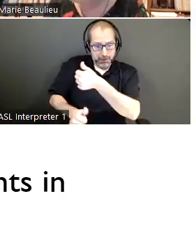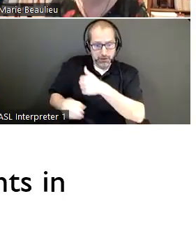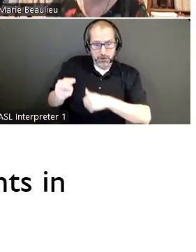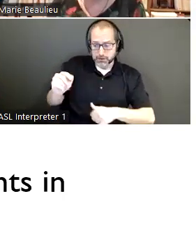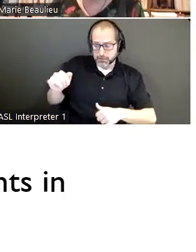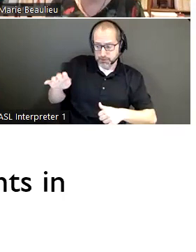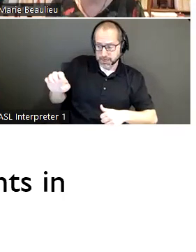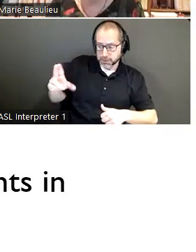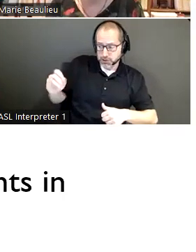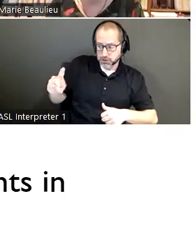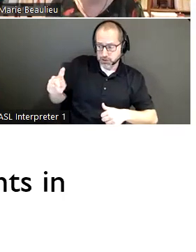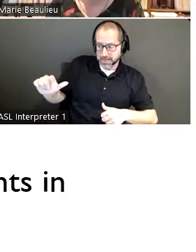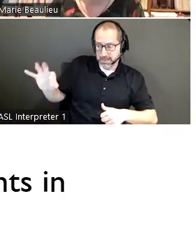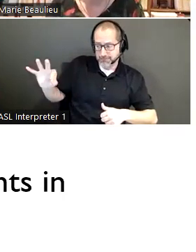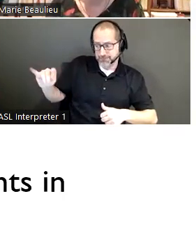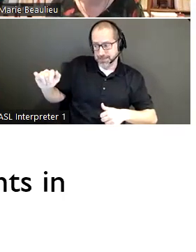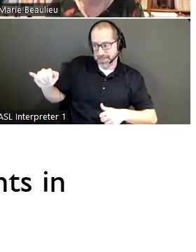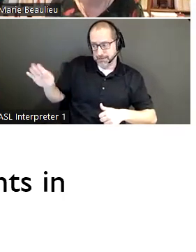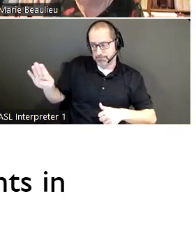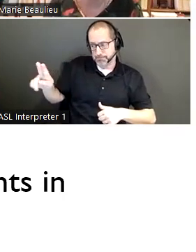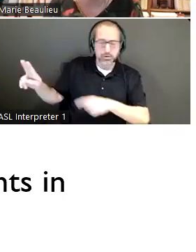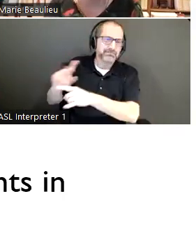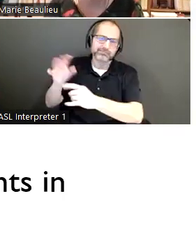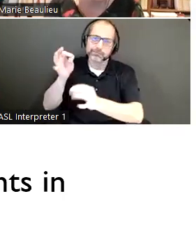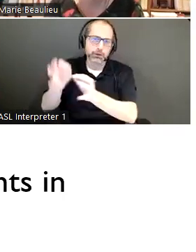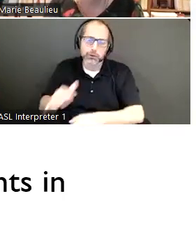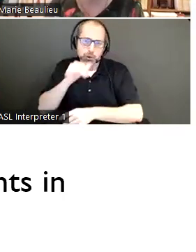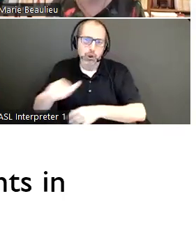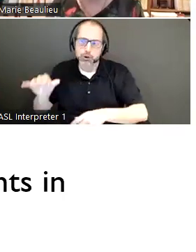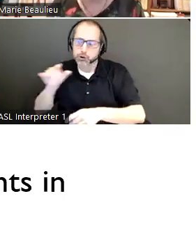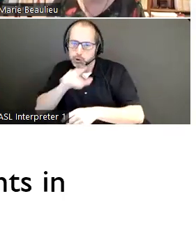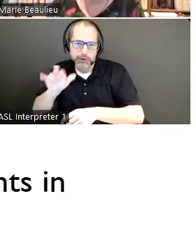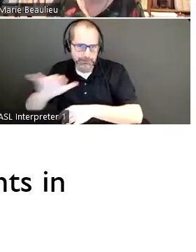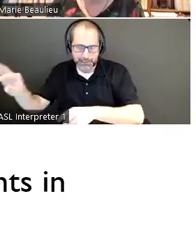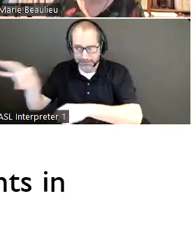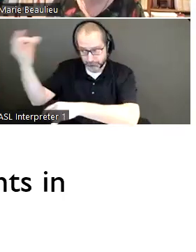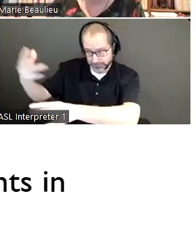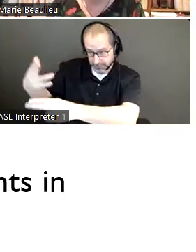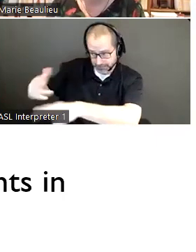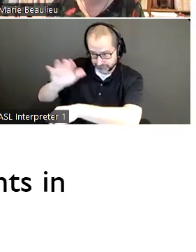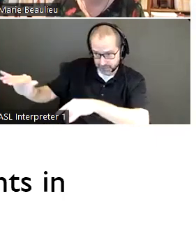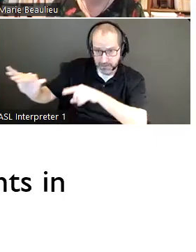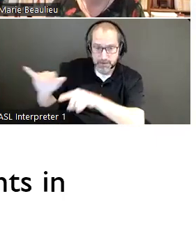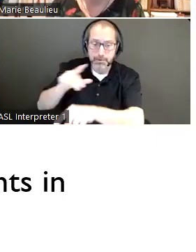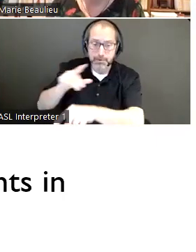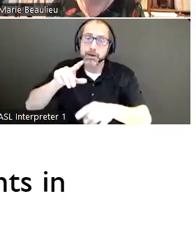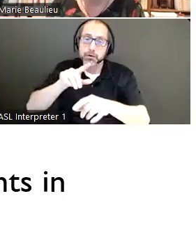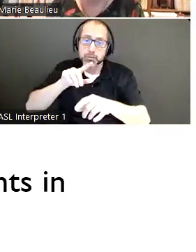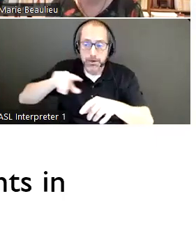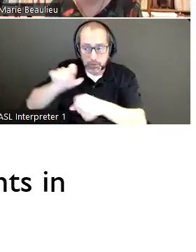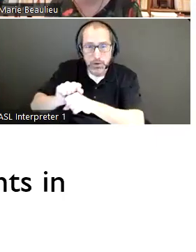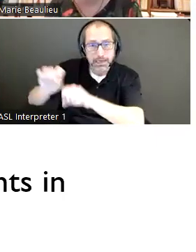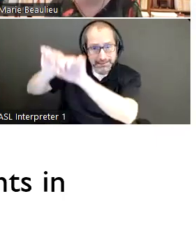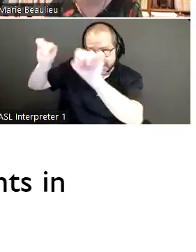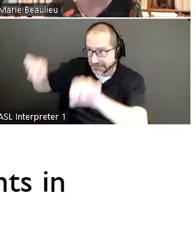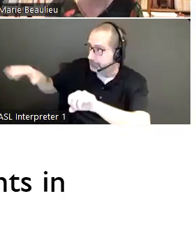Falardeau. And with her, we actually wrote a systematic review of intervention that have been validated in